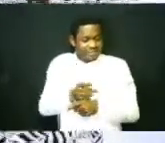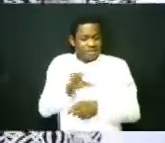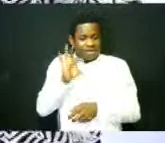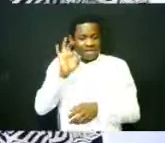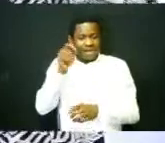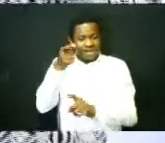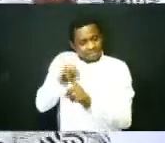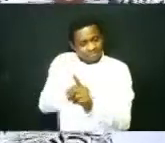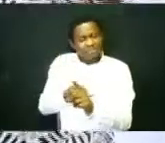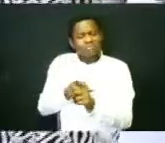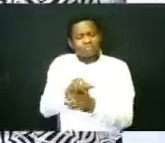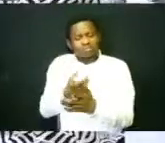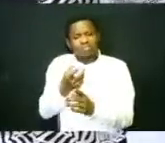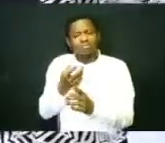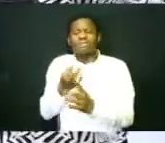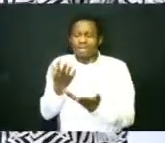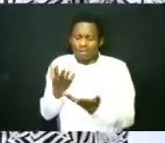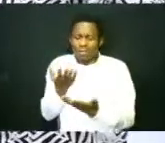But